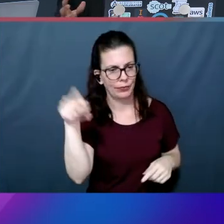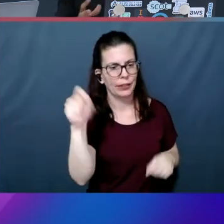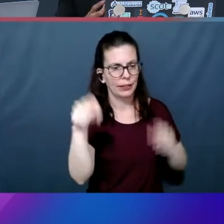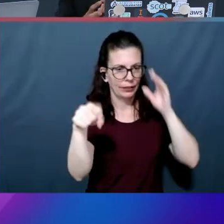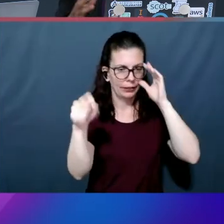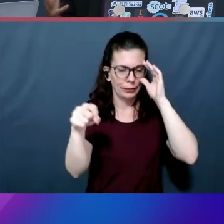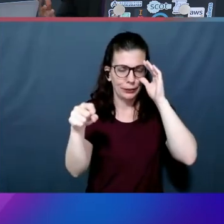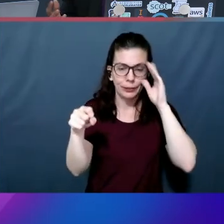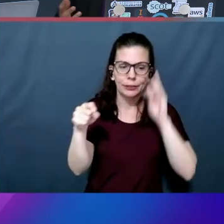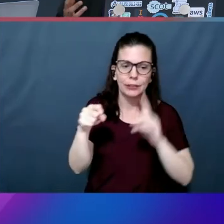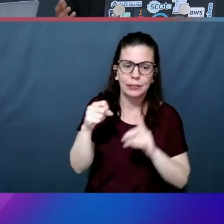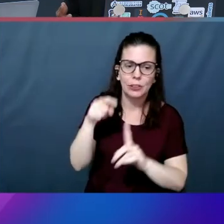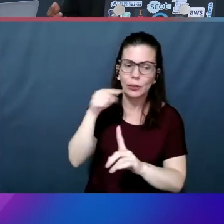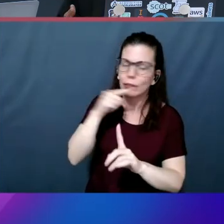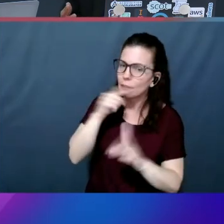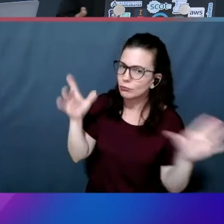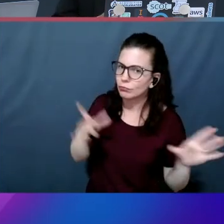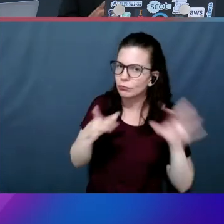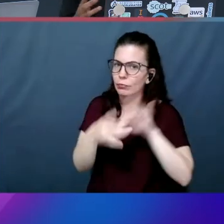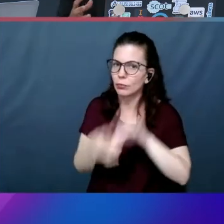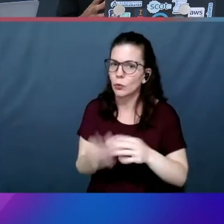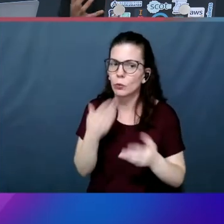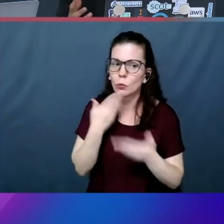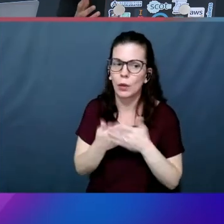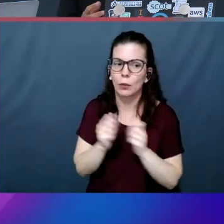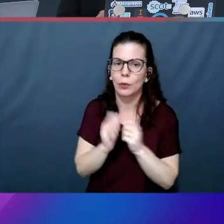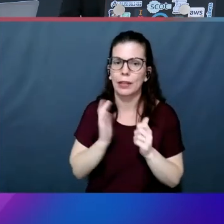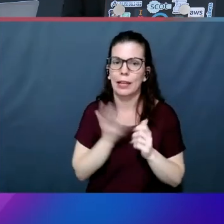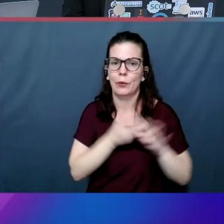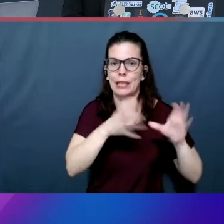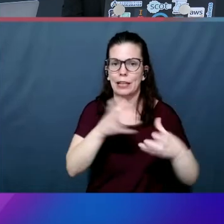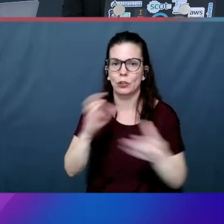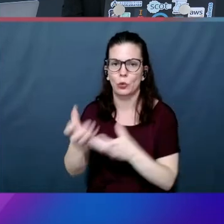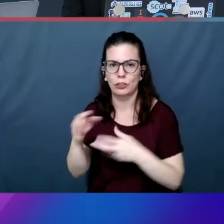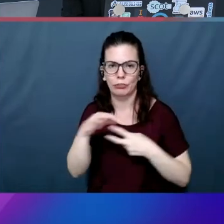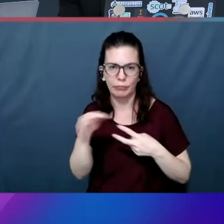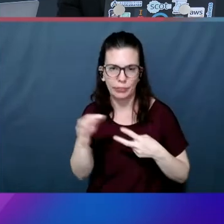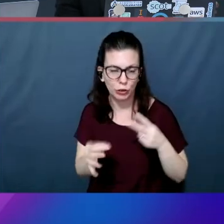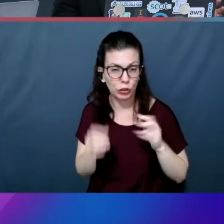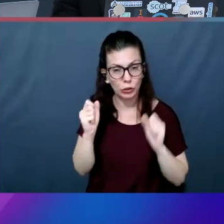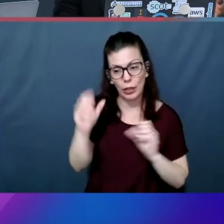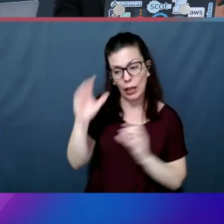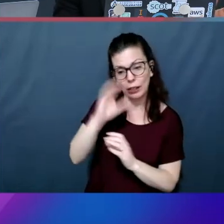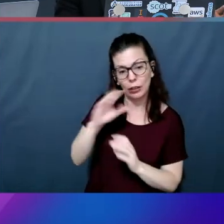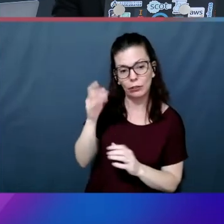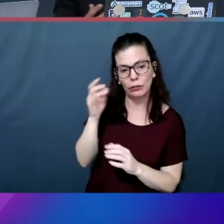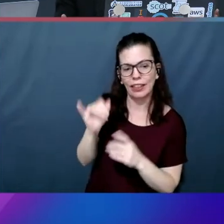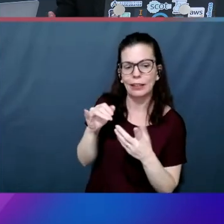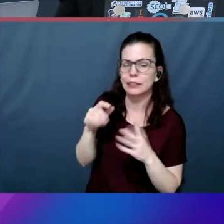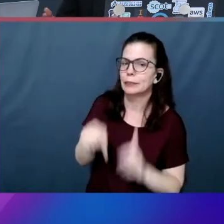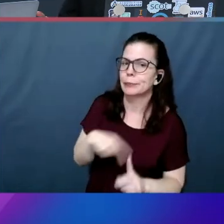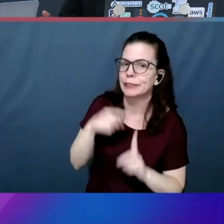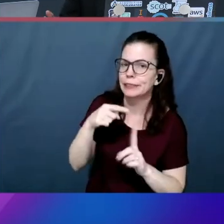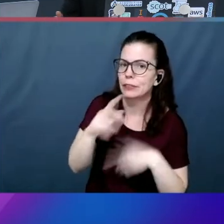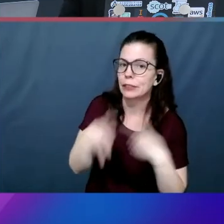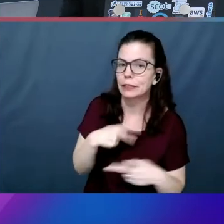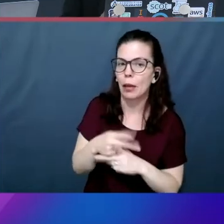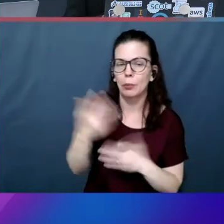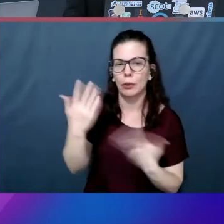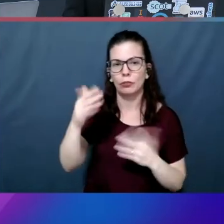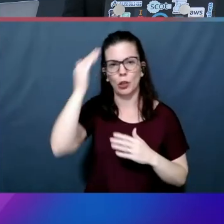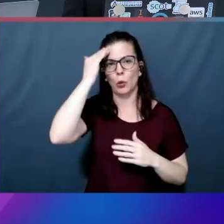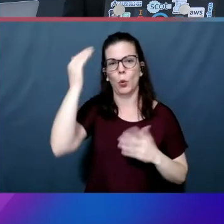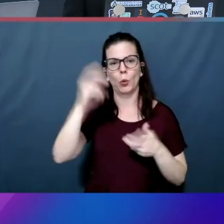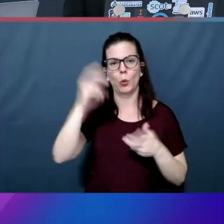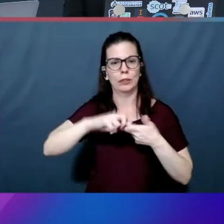really well with our categorization feature, where you can actually look for specific types of known issues that are occurring in your contact center, right?